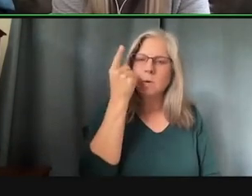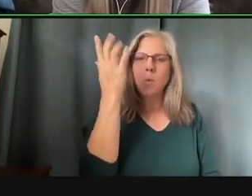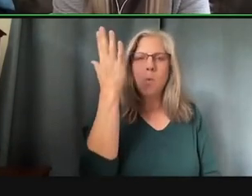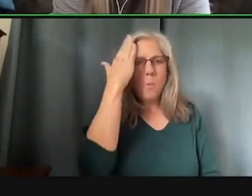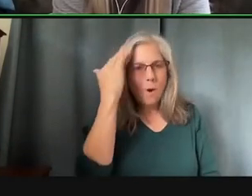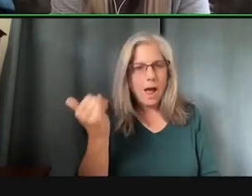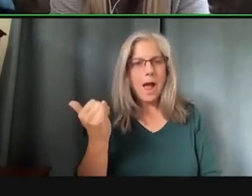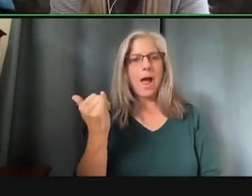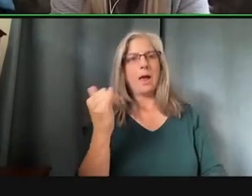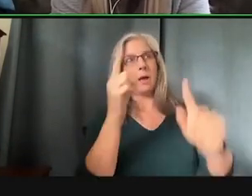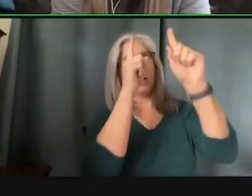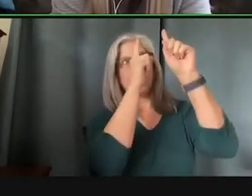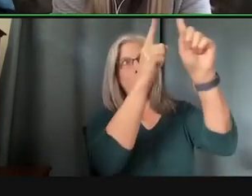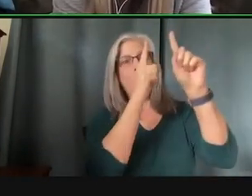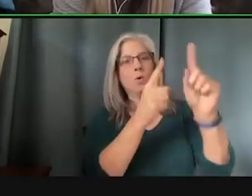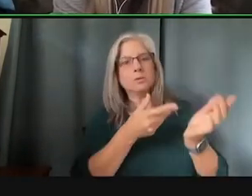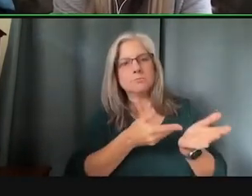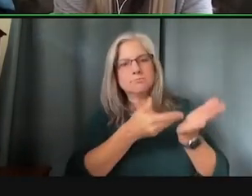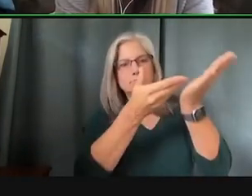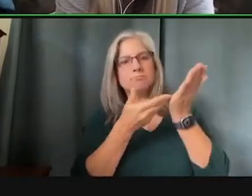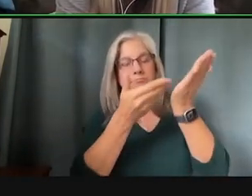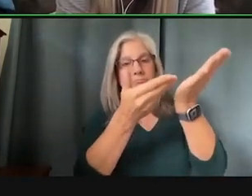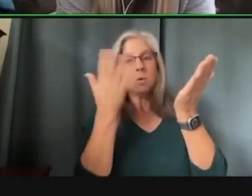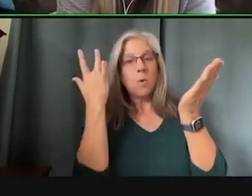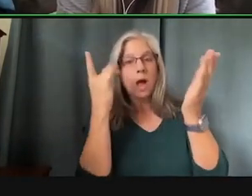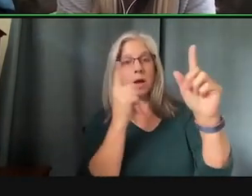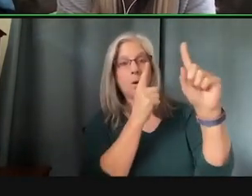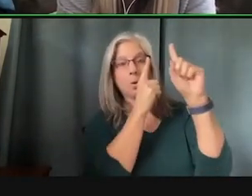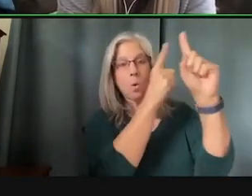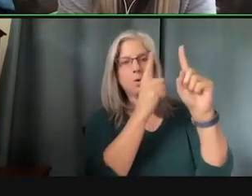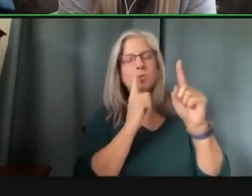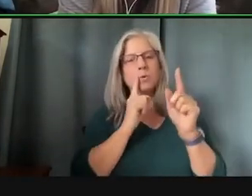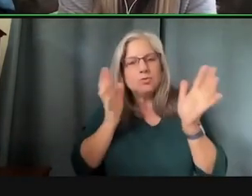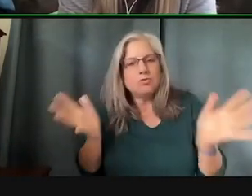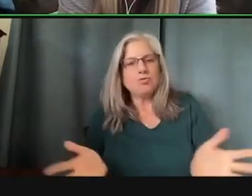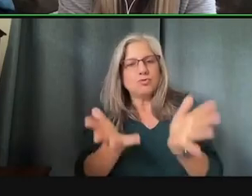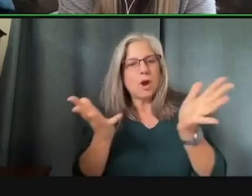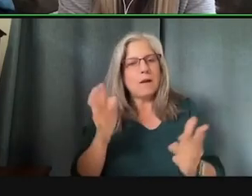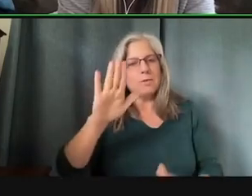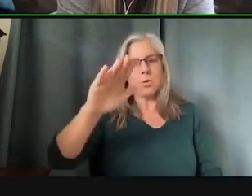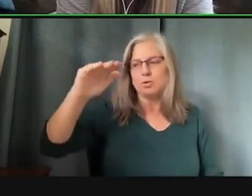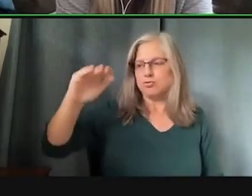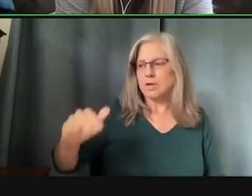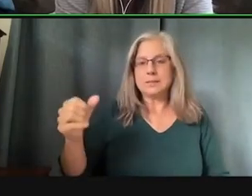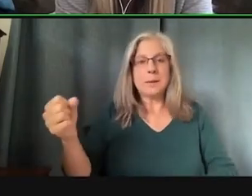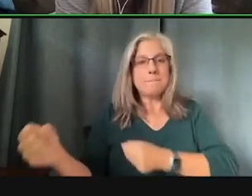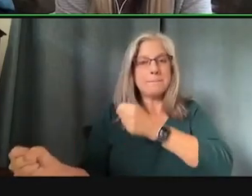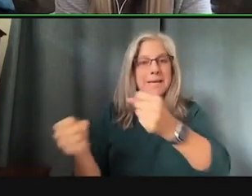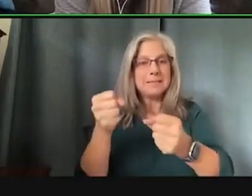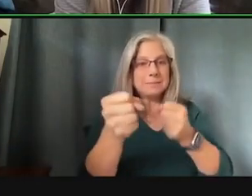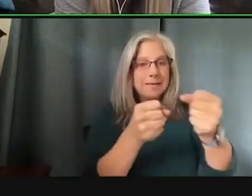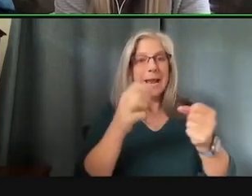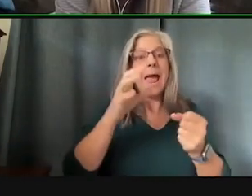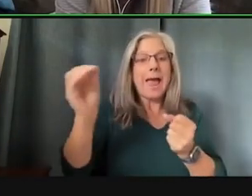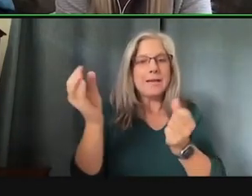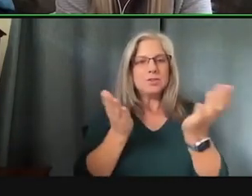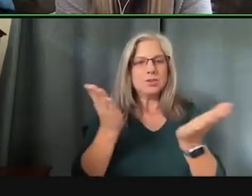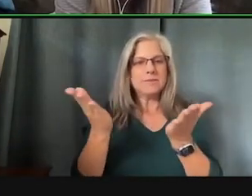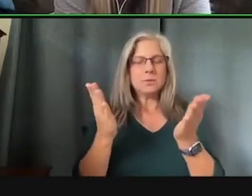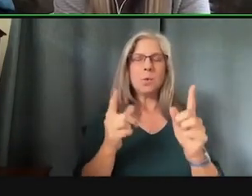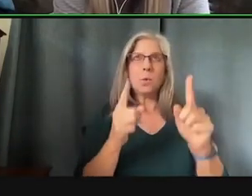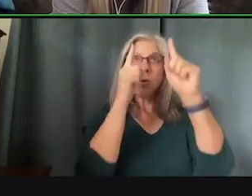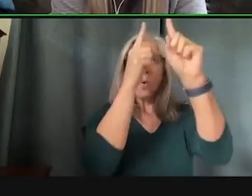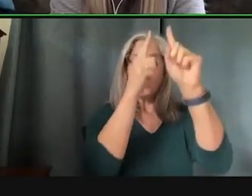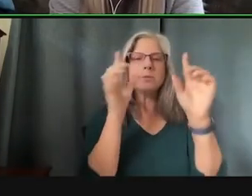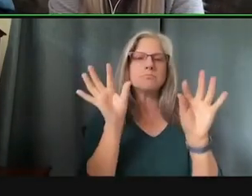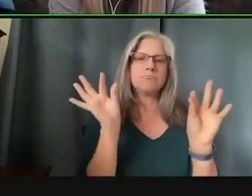being proposed, because goals drive your child's placement and services. Goals are critical